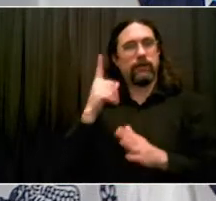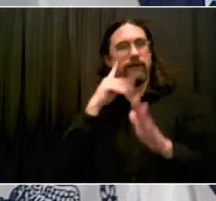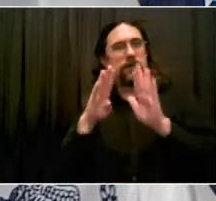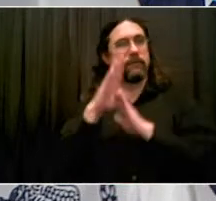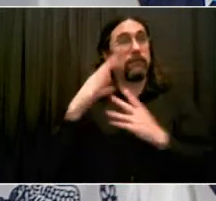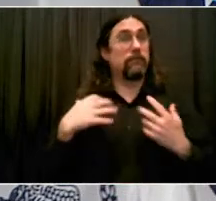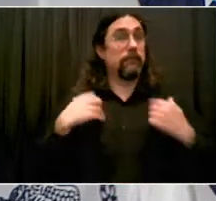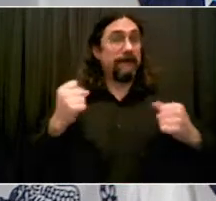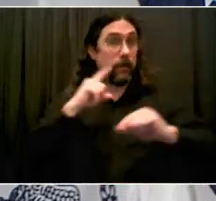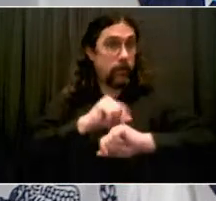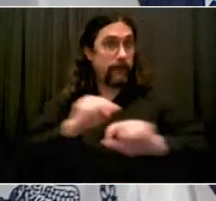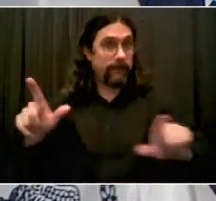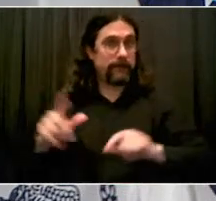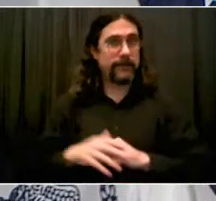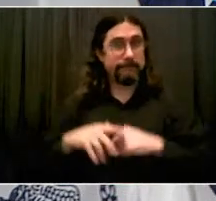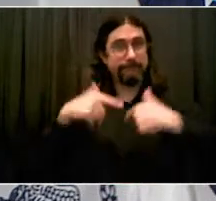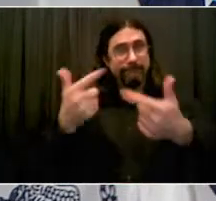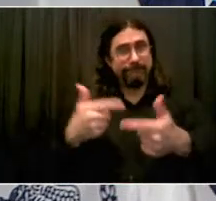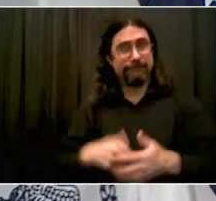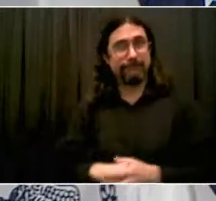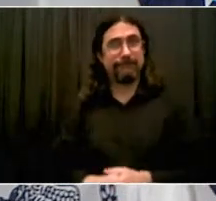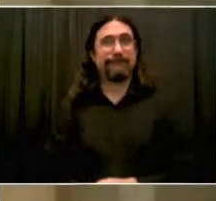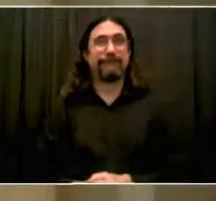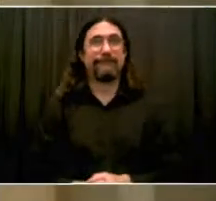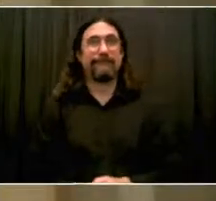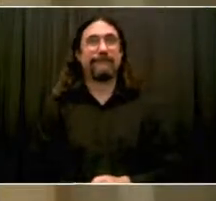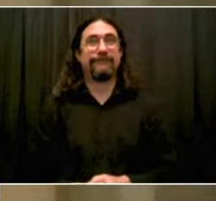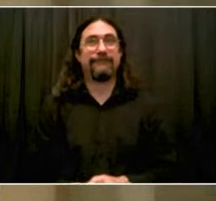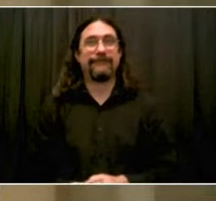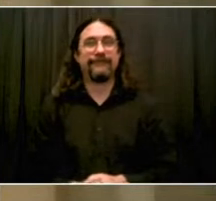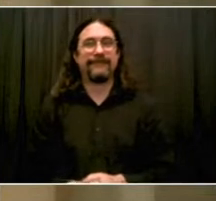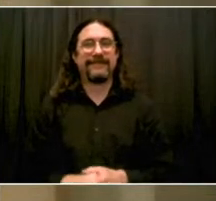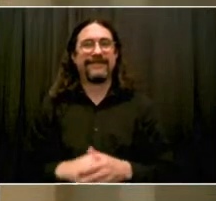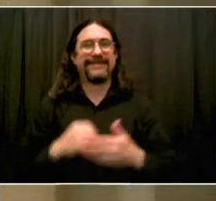Thank you so much, Mayor de Blasio. It's a big honor, it's a big